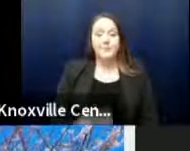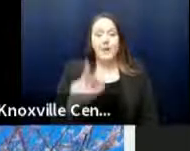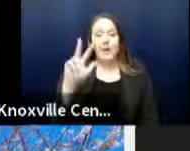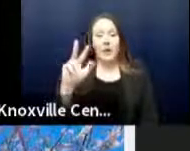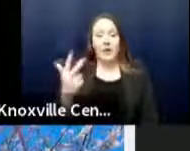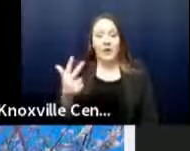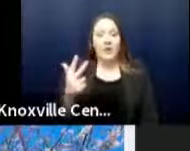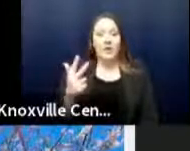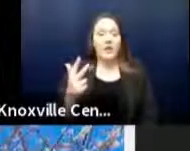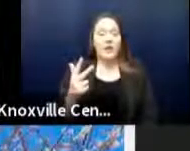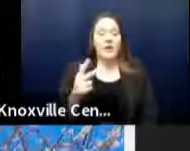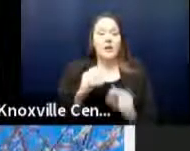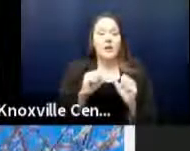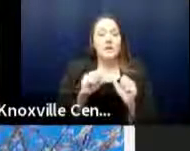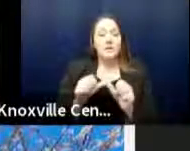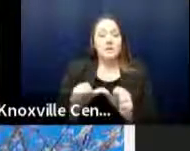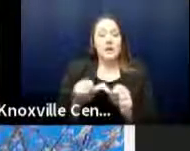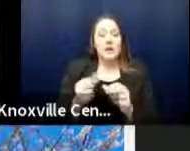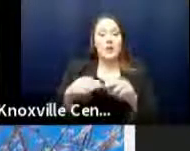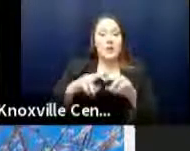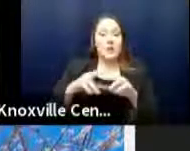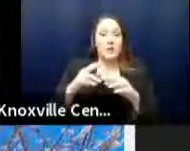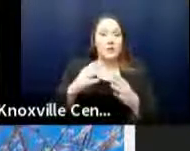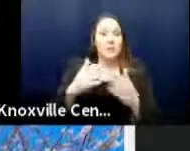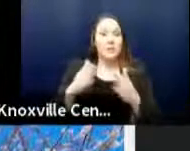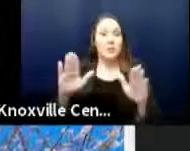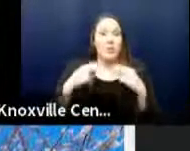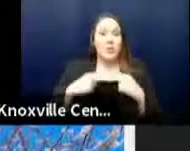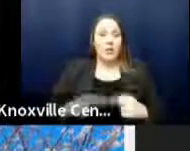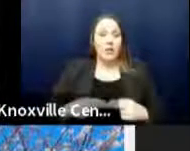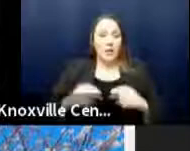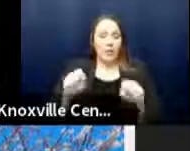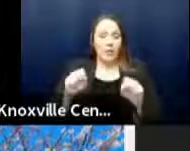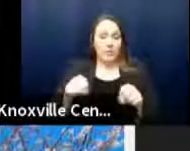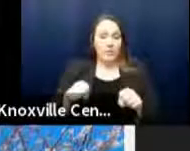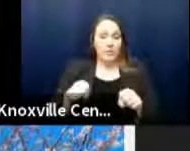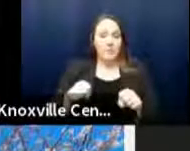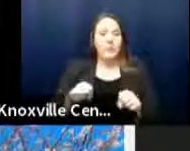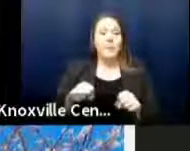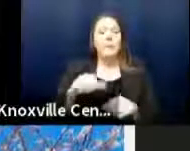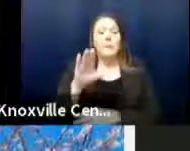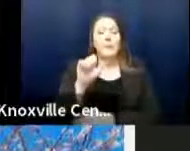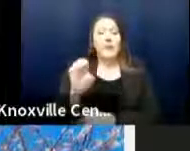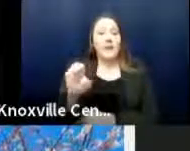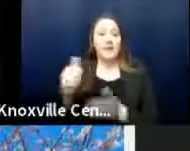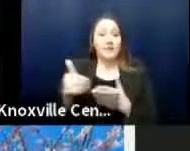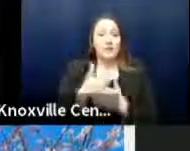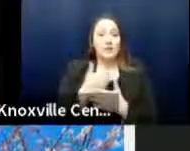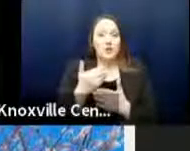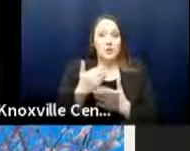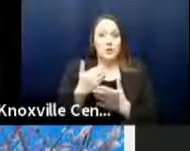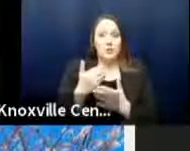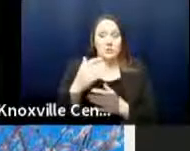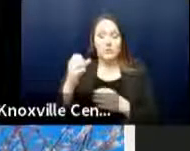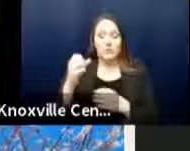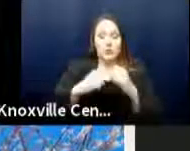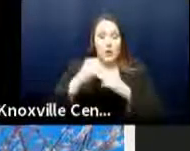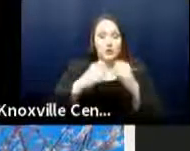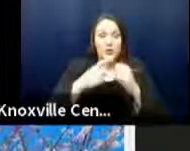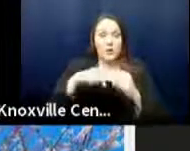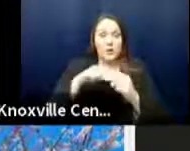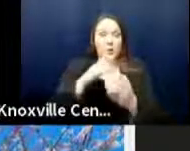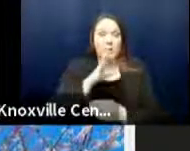benchmark, sustained or increased public health capability. Of the cases that fall within new prioritization structure we spoke about